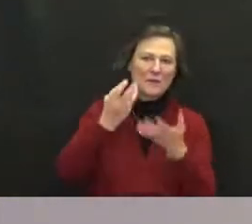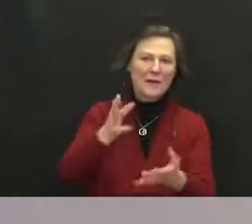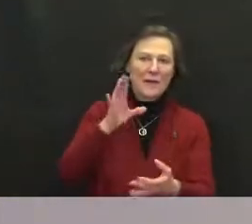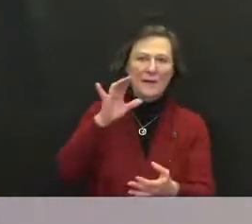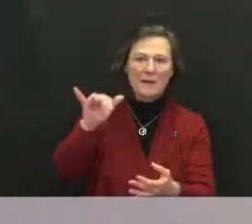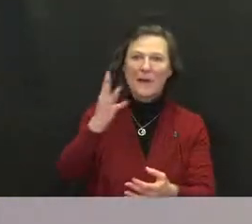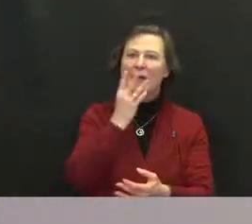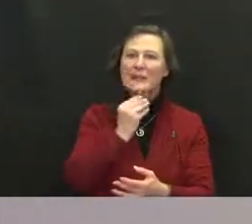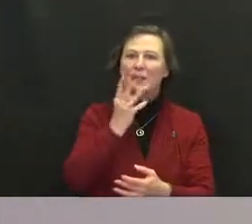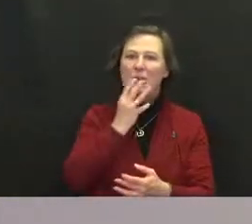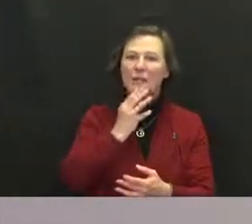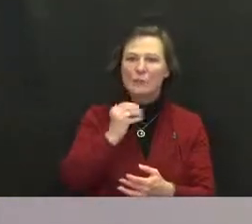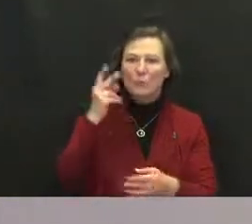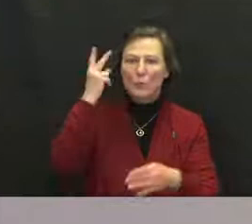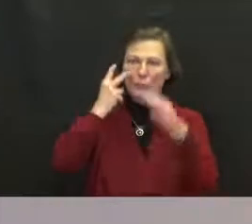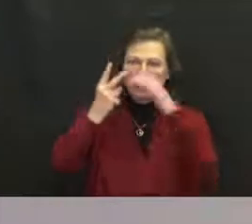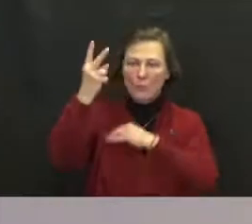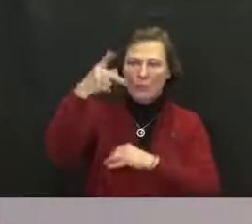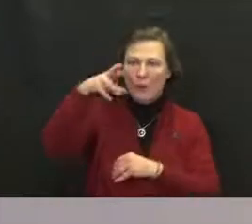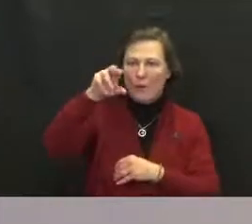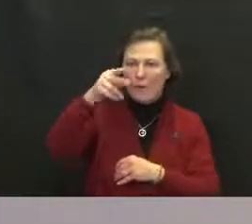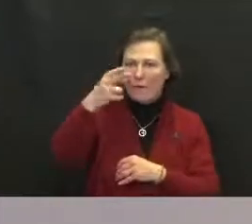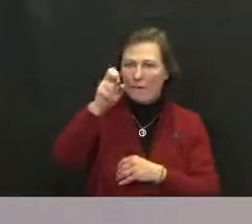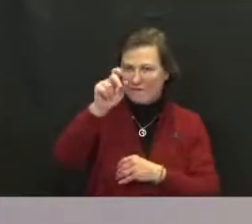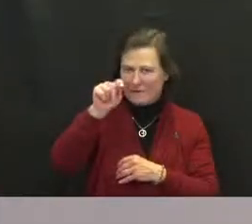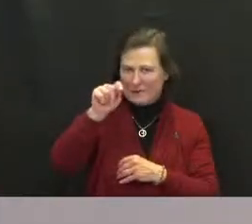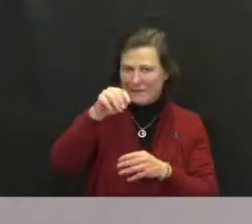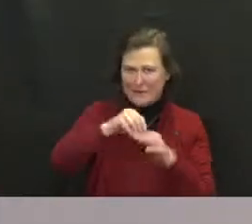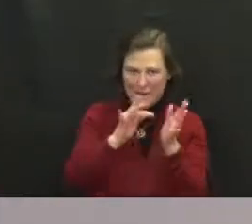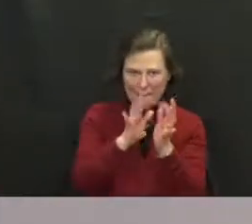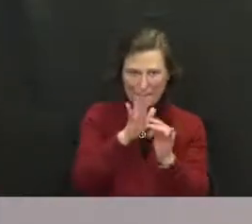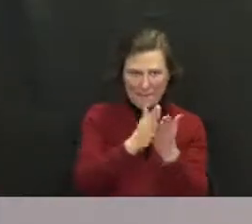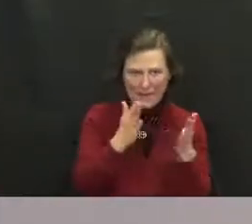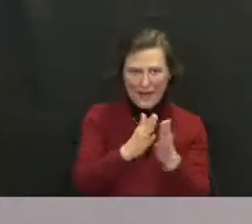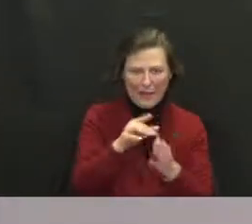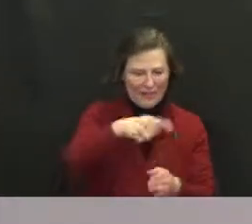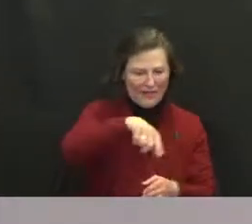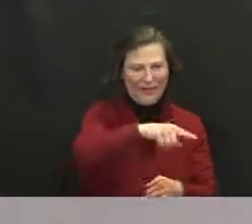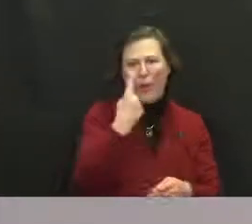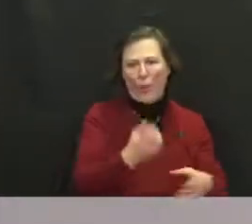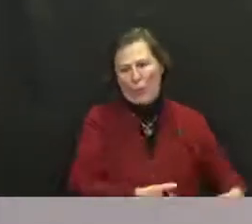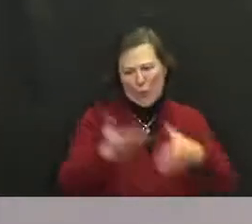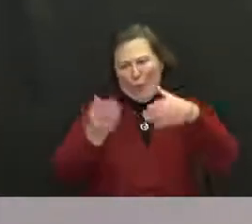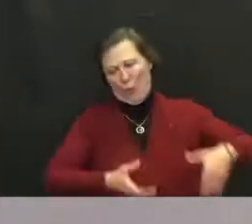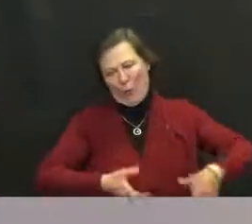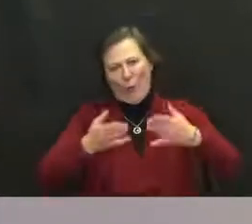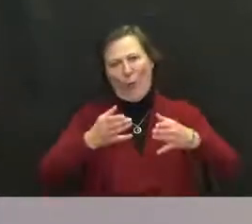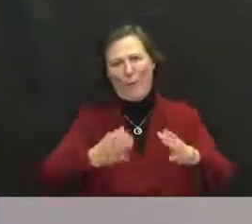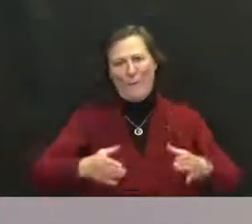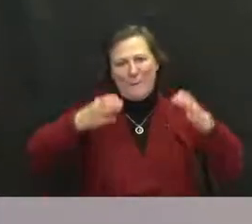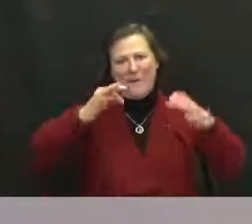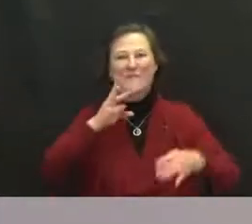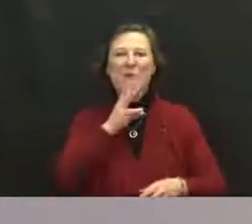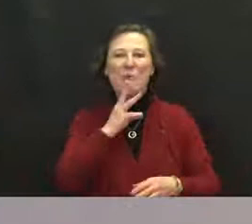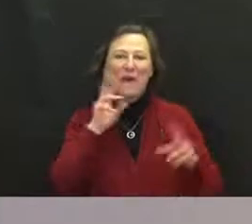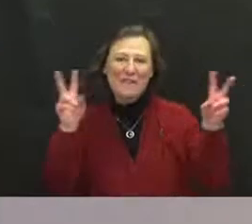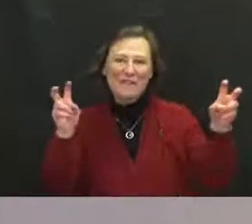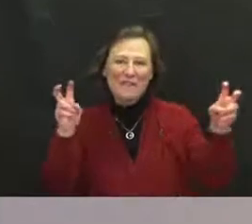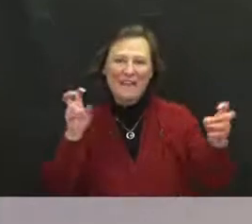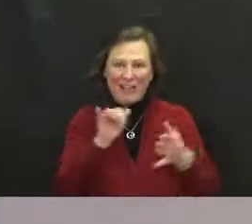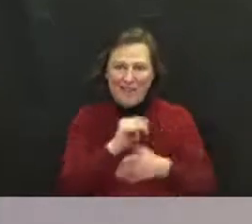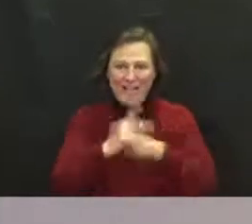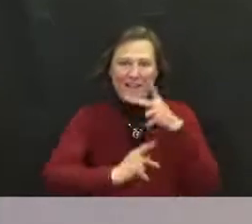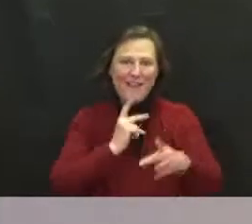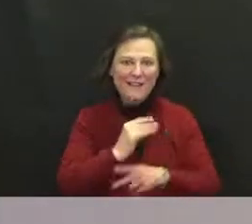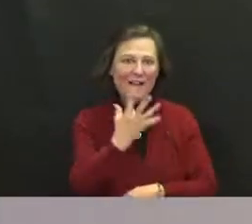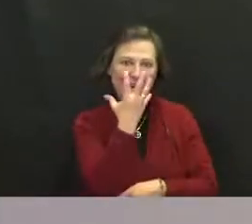Hebrew prophets in the Bible. They're always throwing buckets of cold water, those Hebrew prophets. This kind of anger, it serves